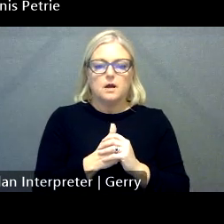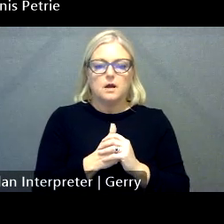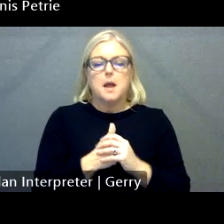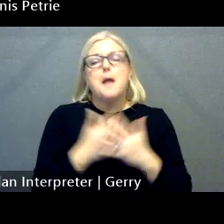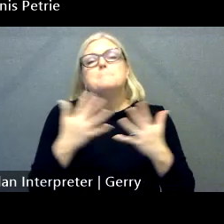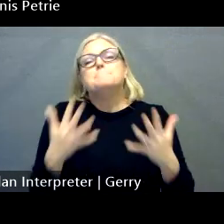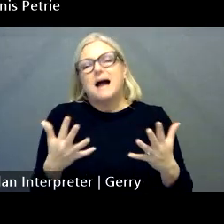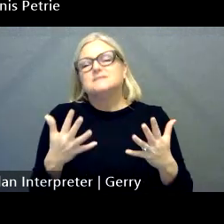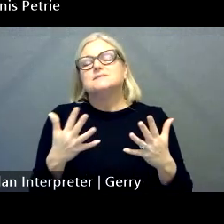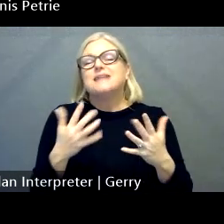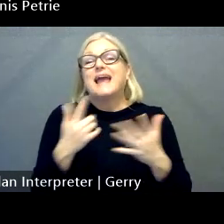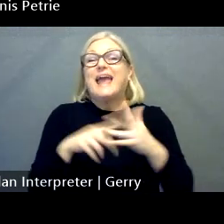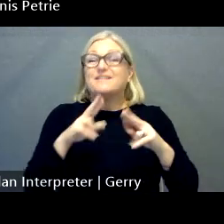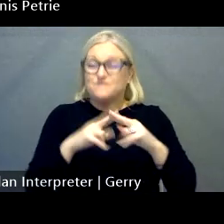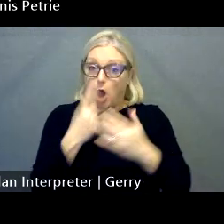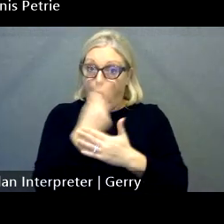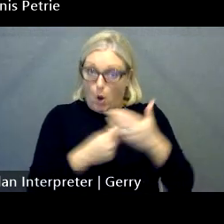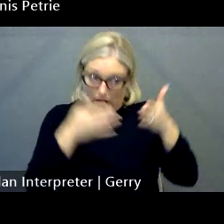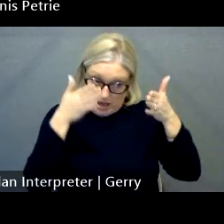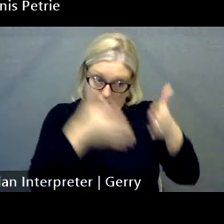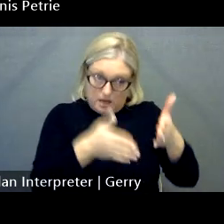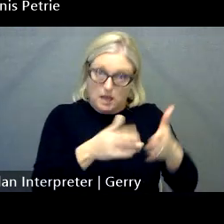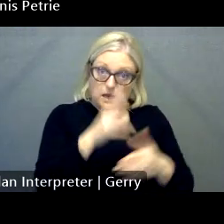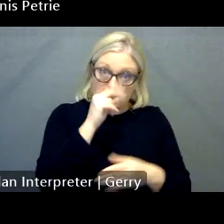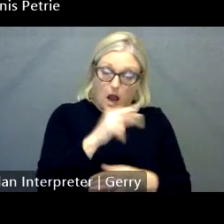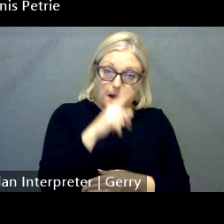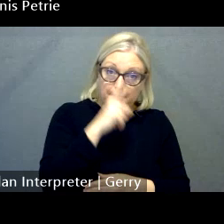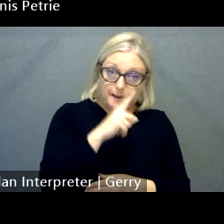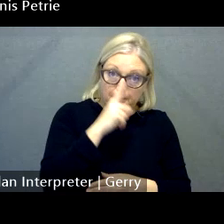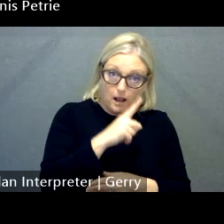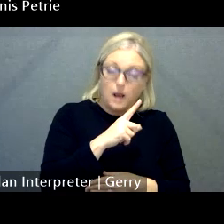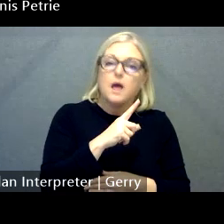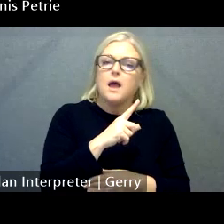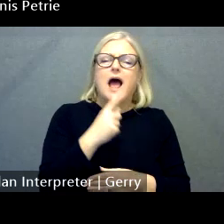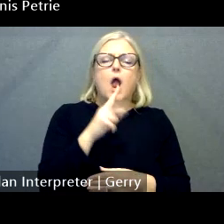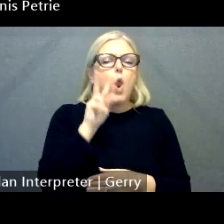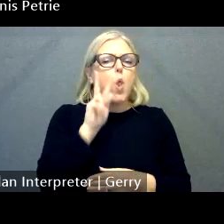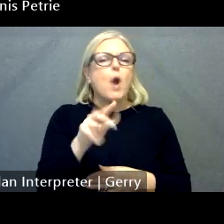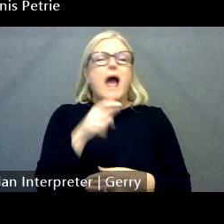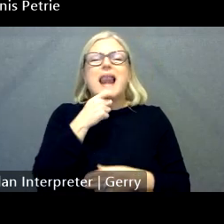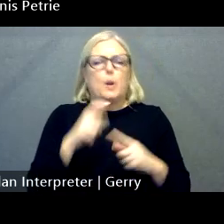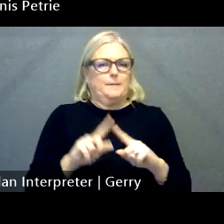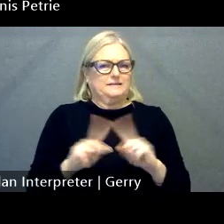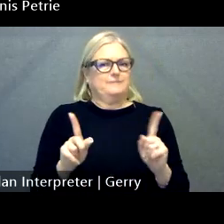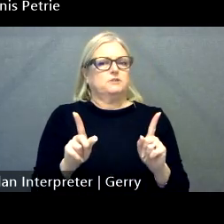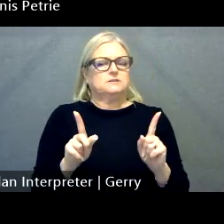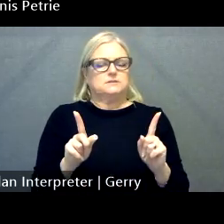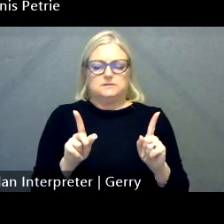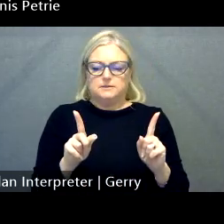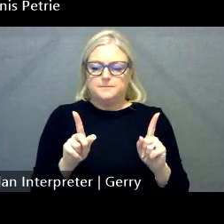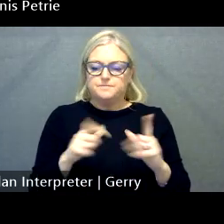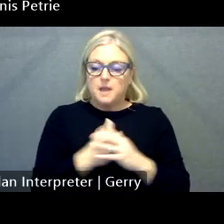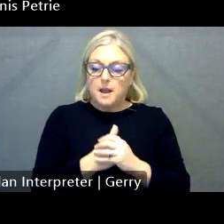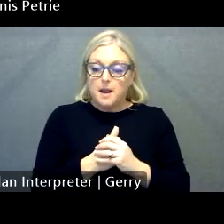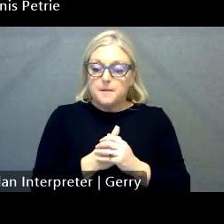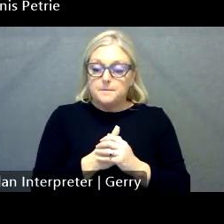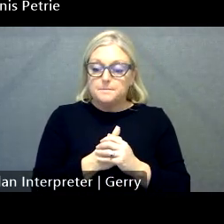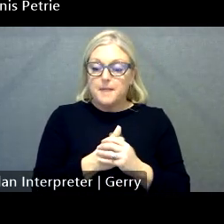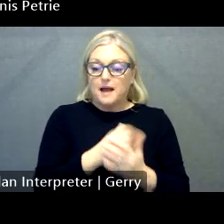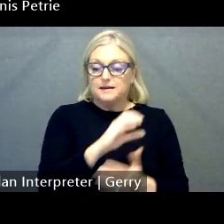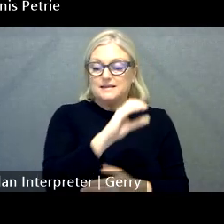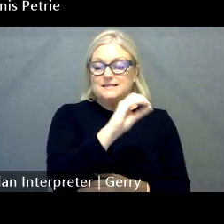moderate. The convention is 0.7, but you can see it's pretty close. 0.66 for young people, 0.61 if you were to use